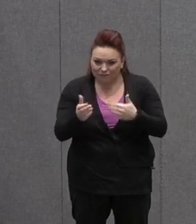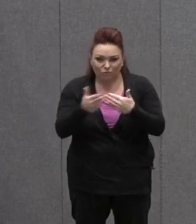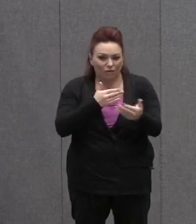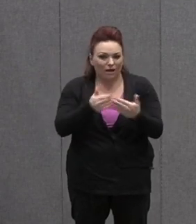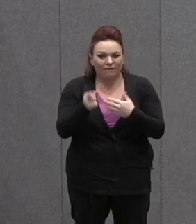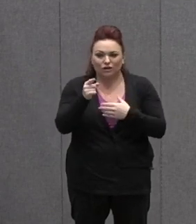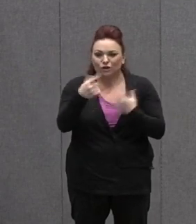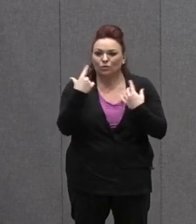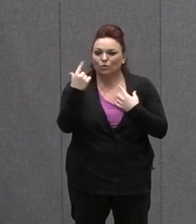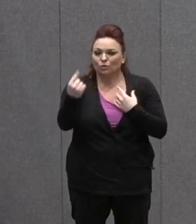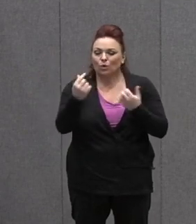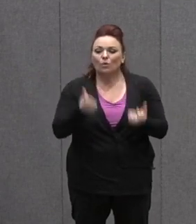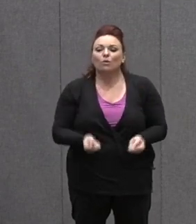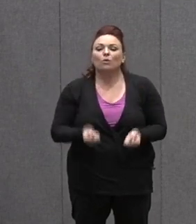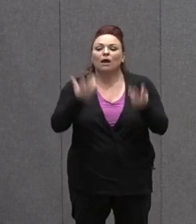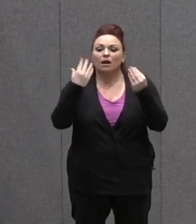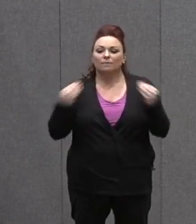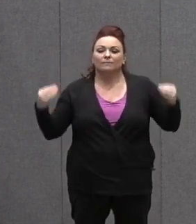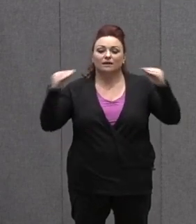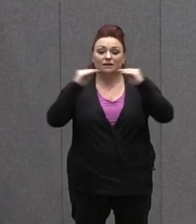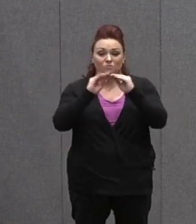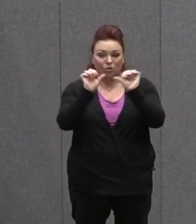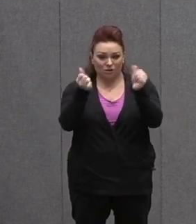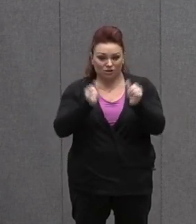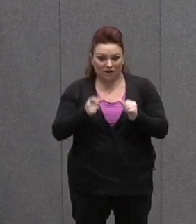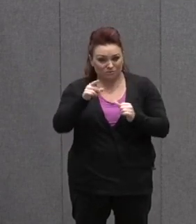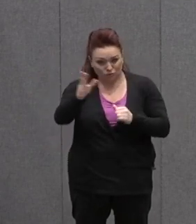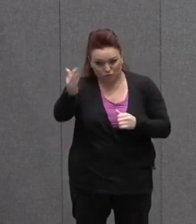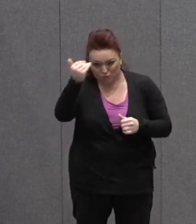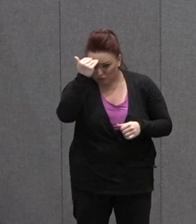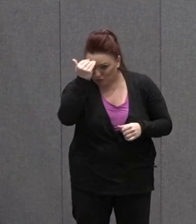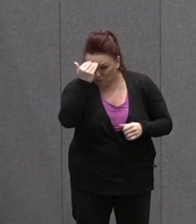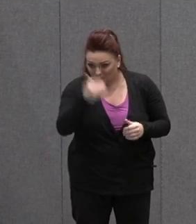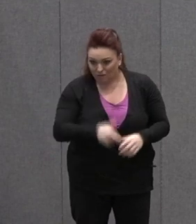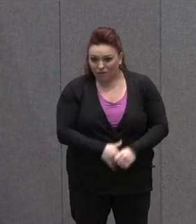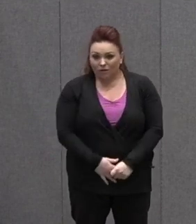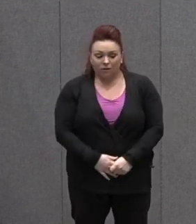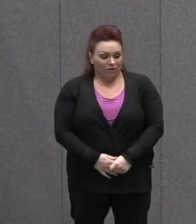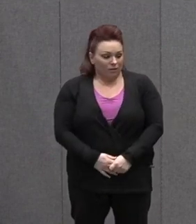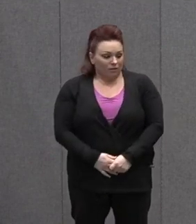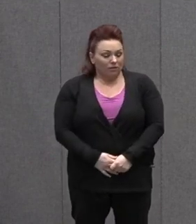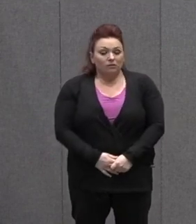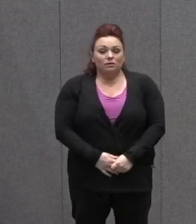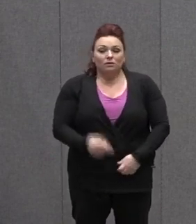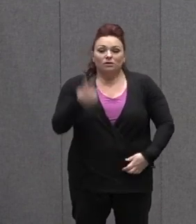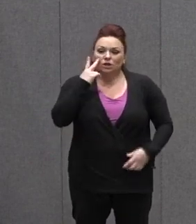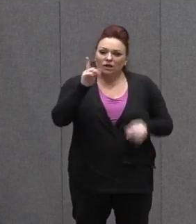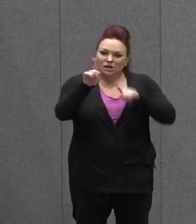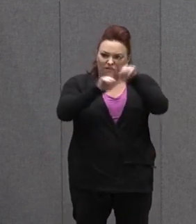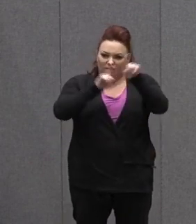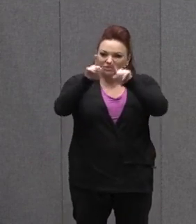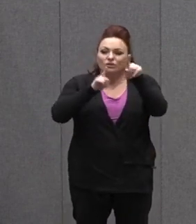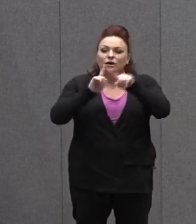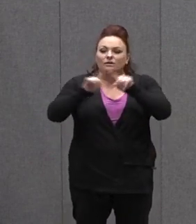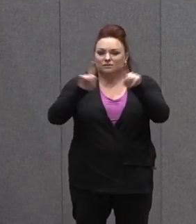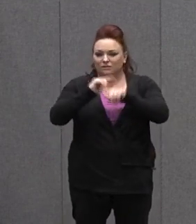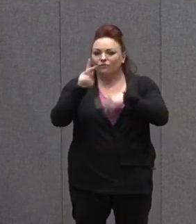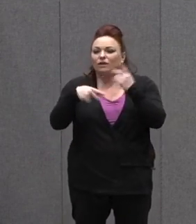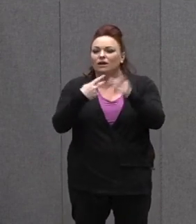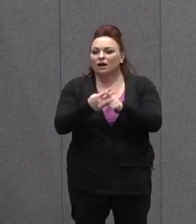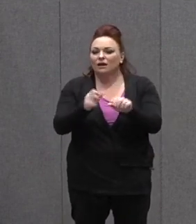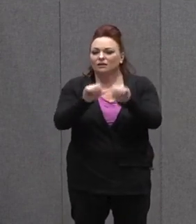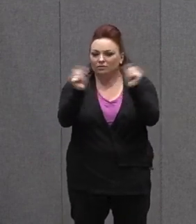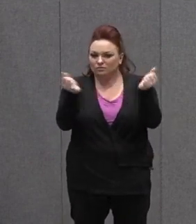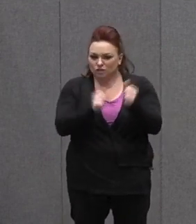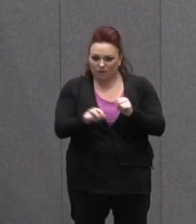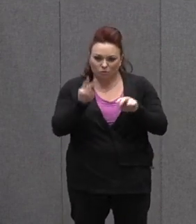go. How many more shapes do you know? Look at all the stars there. That's a different kind of shape you could